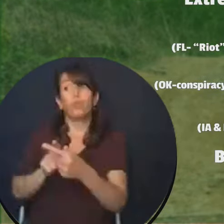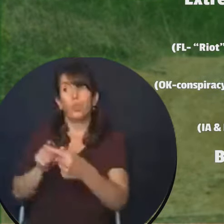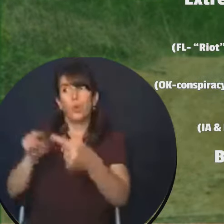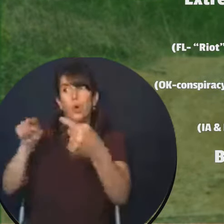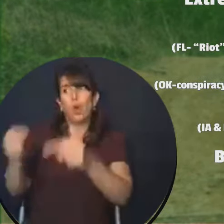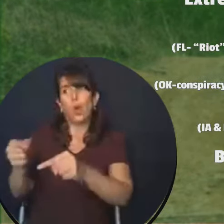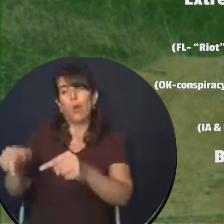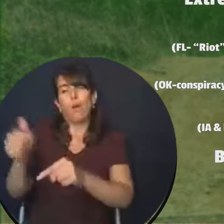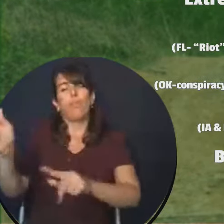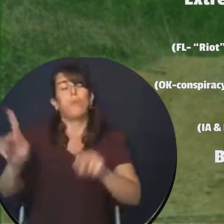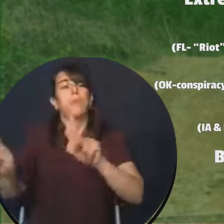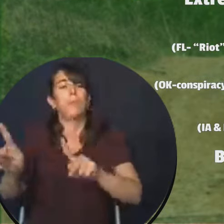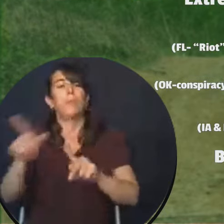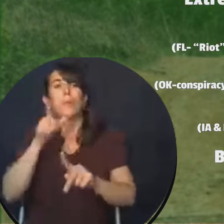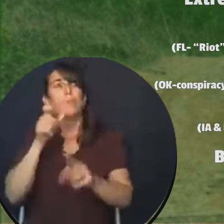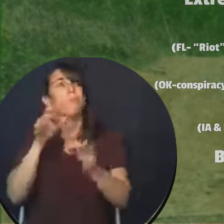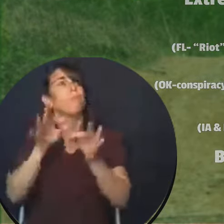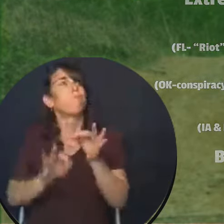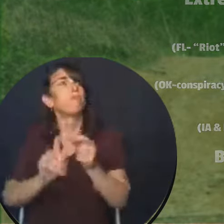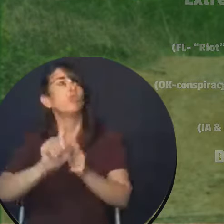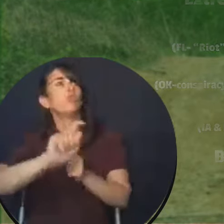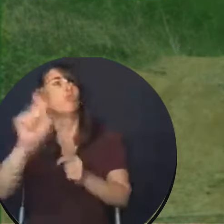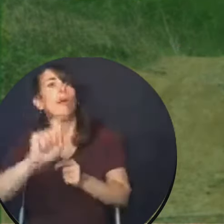people. Next slide.